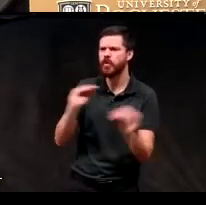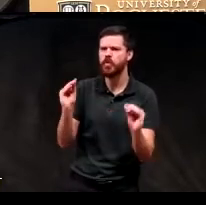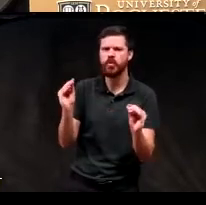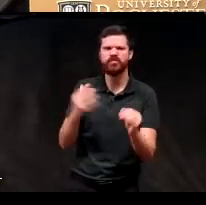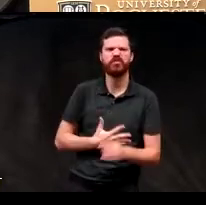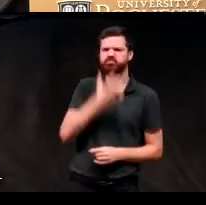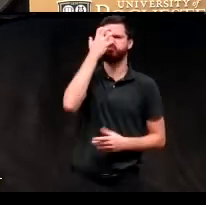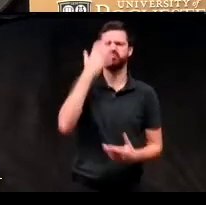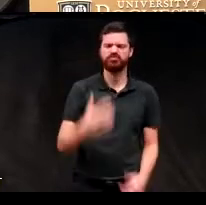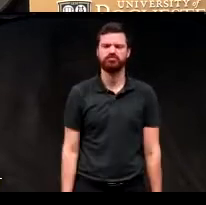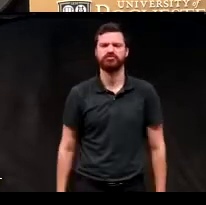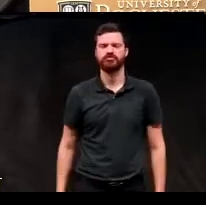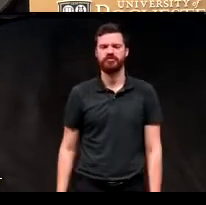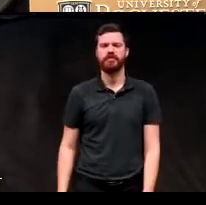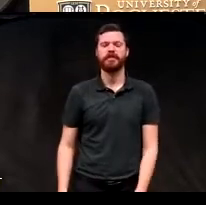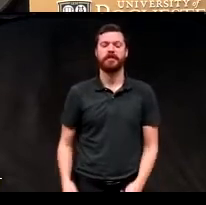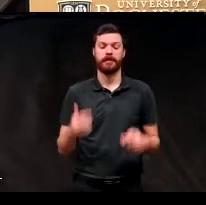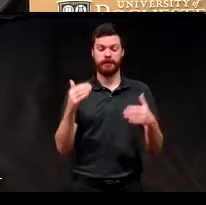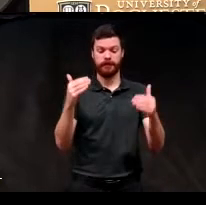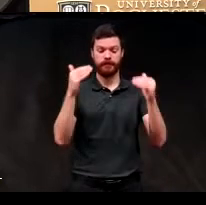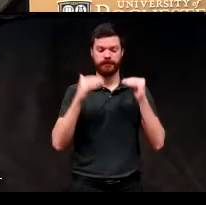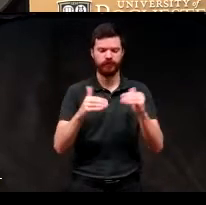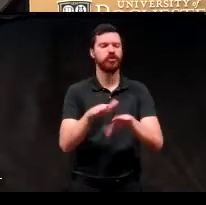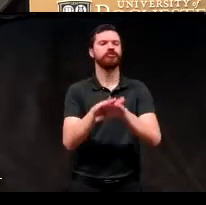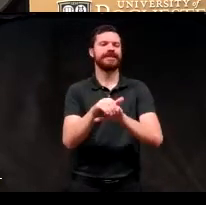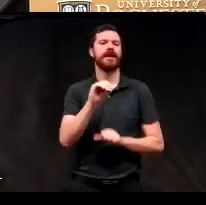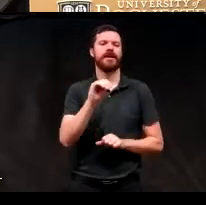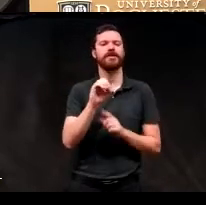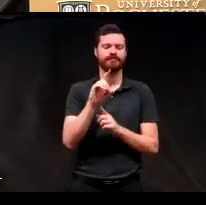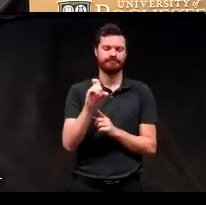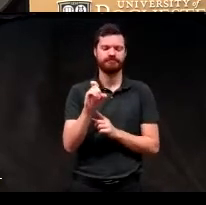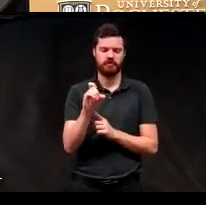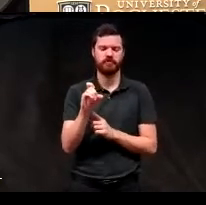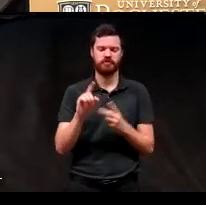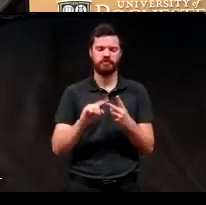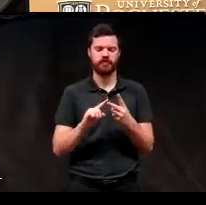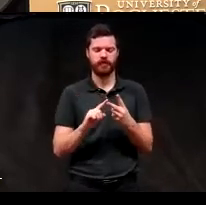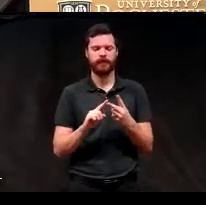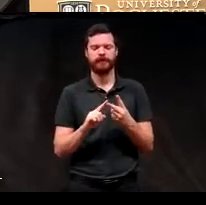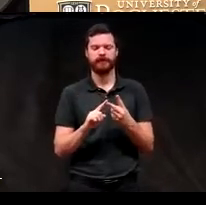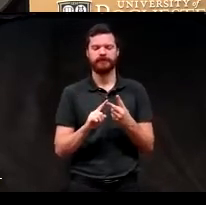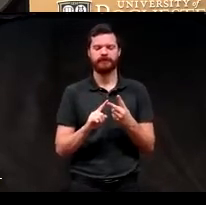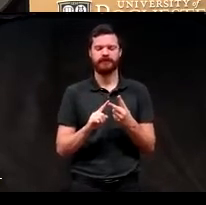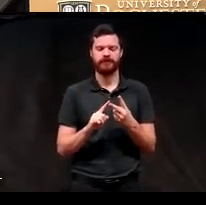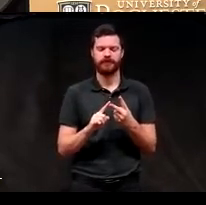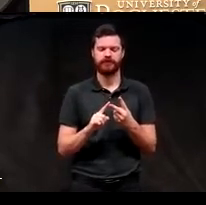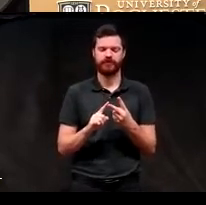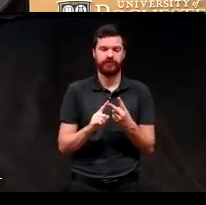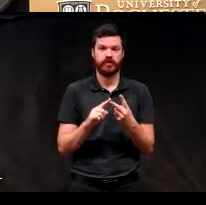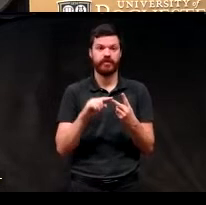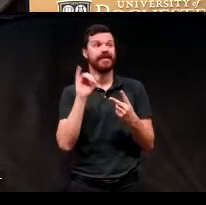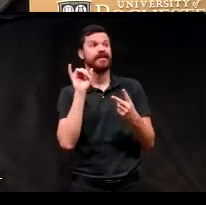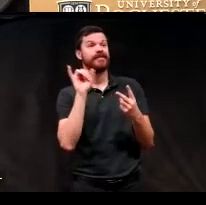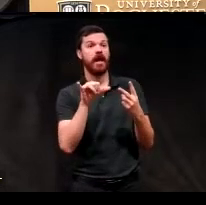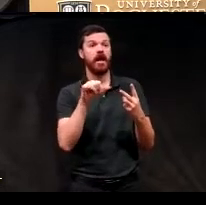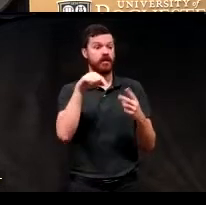that. The pretend mode, which is the second one, the thought process here in